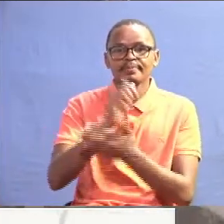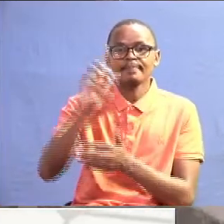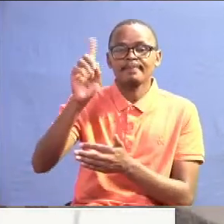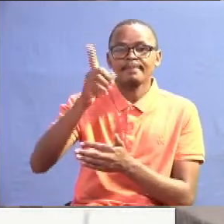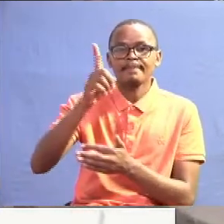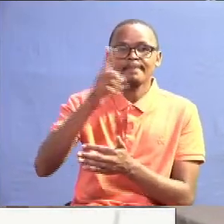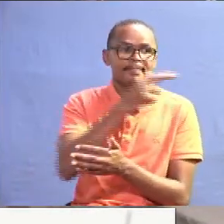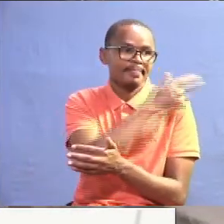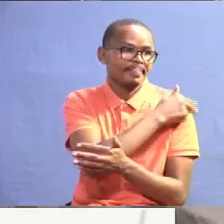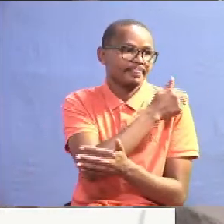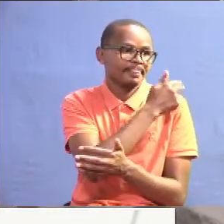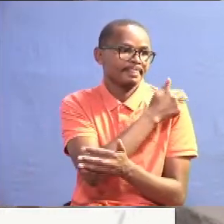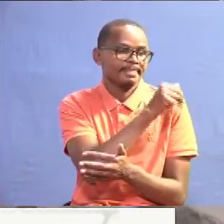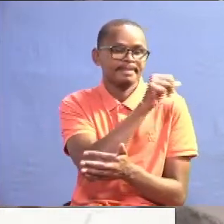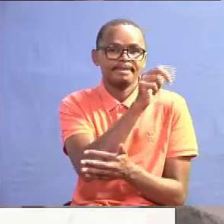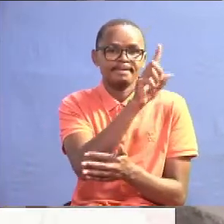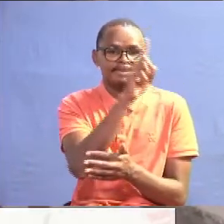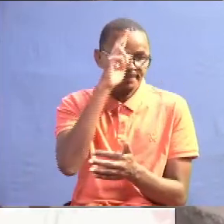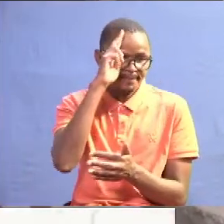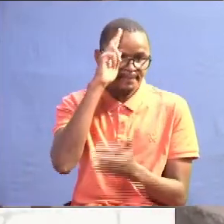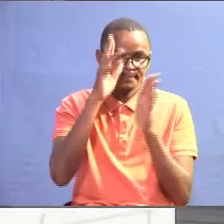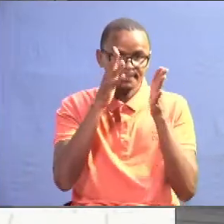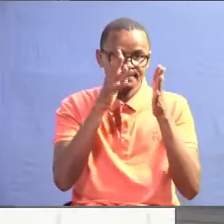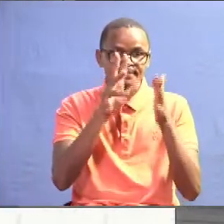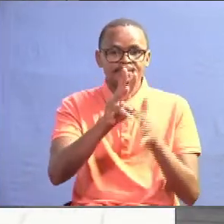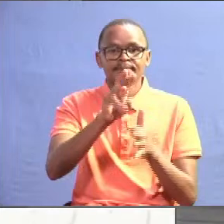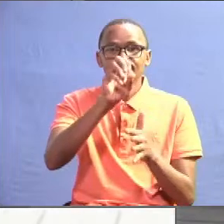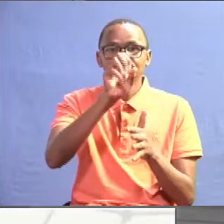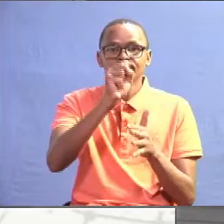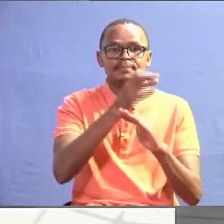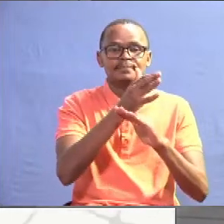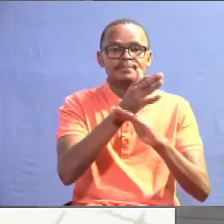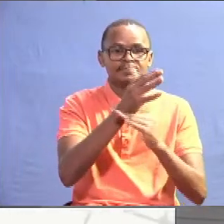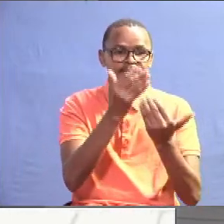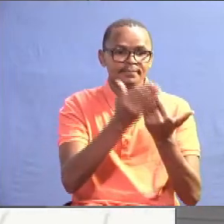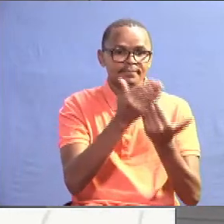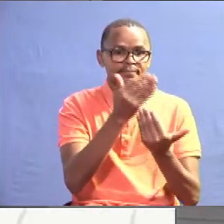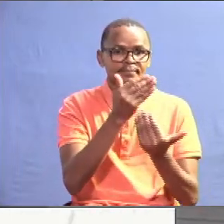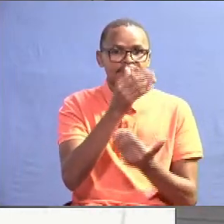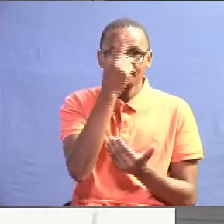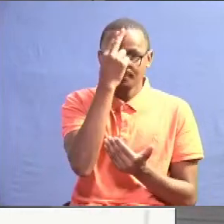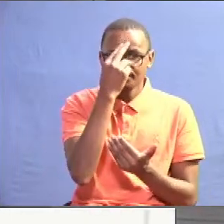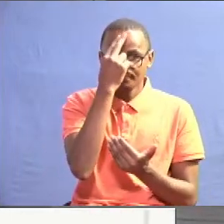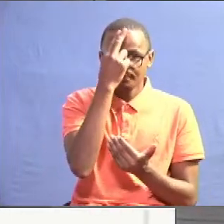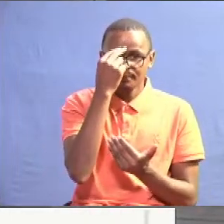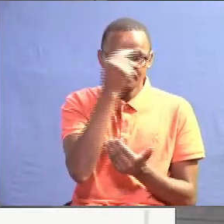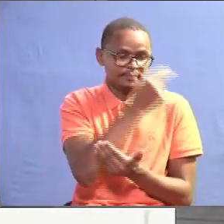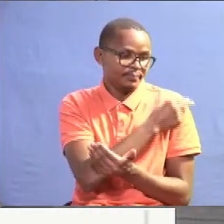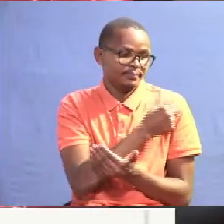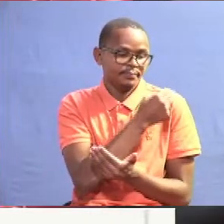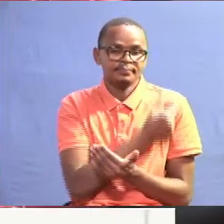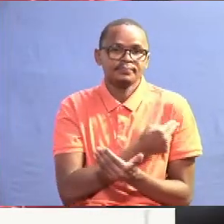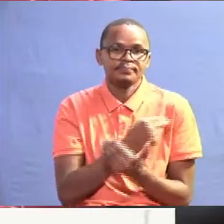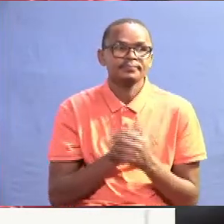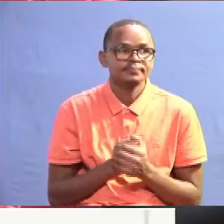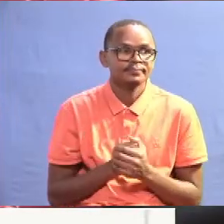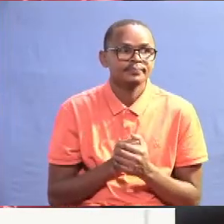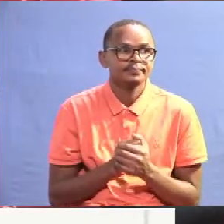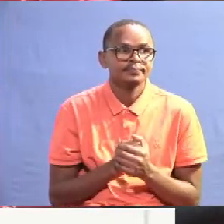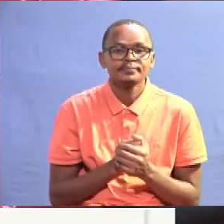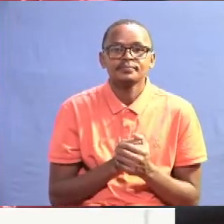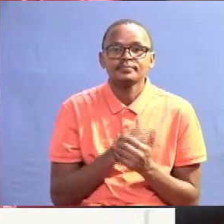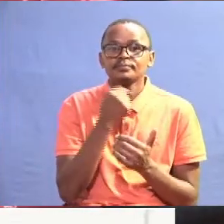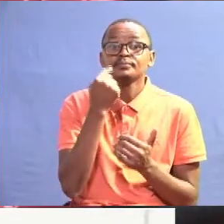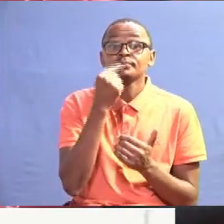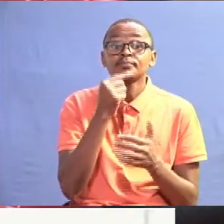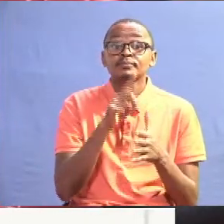hospital, while another 1 police officer was undergoing treatment at Narok County Referral Hospital. Most of the police who are in